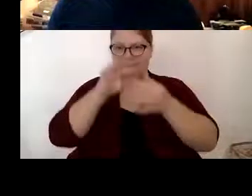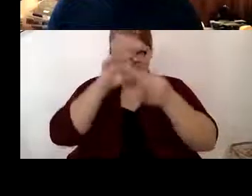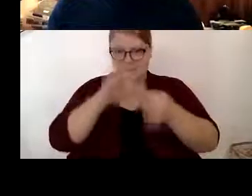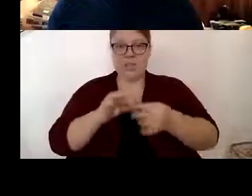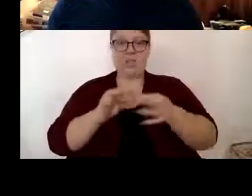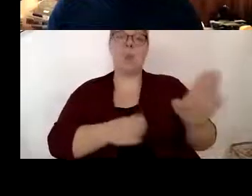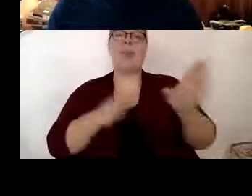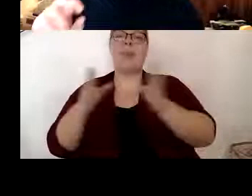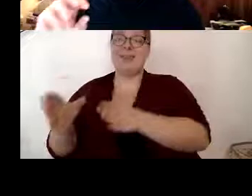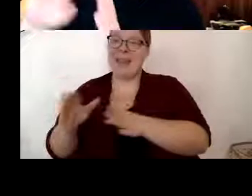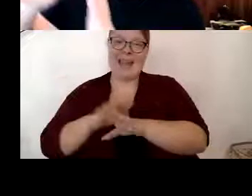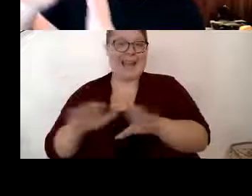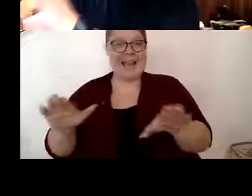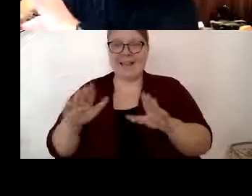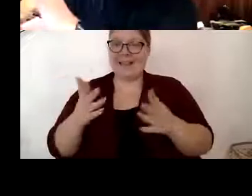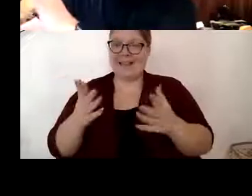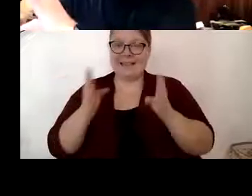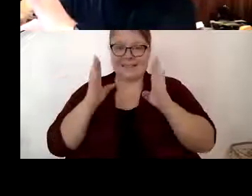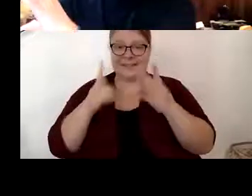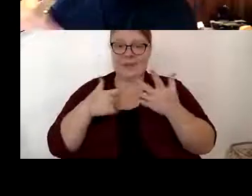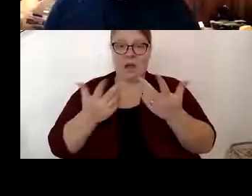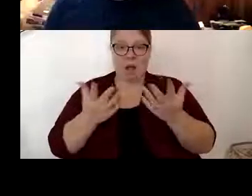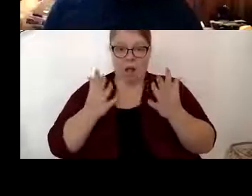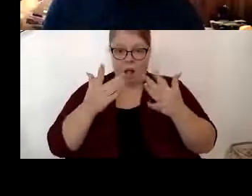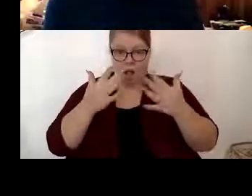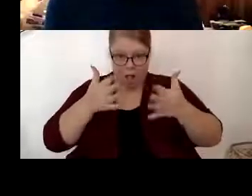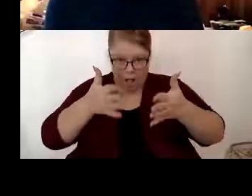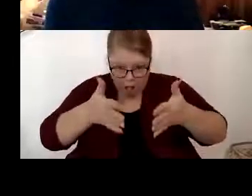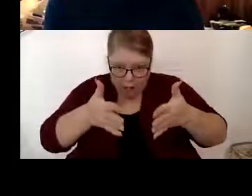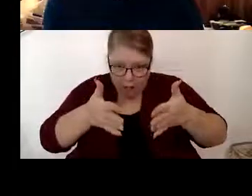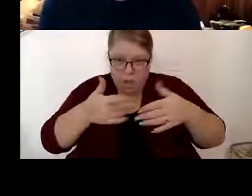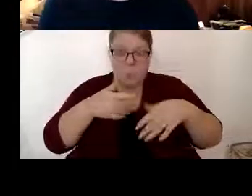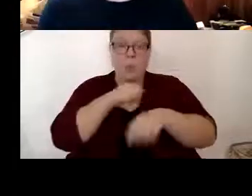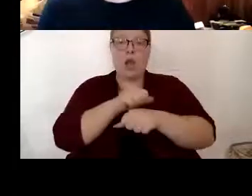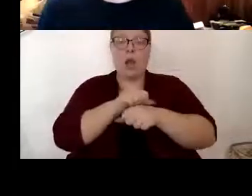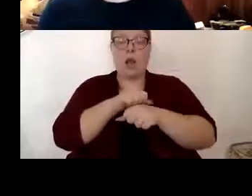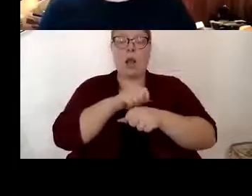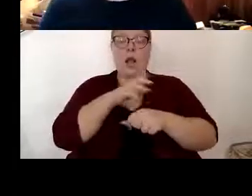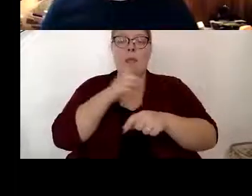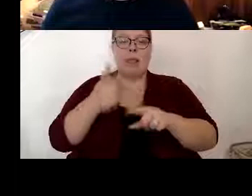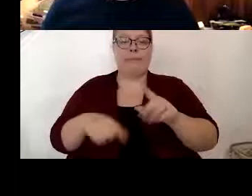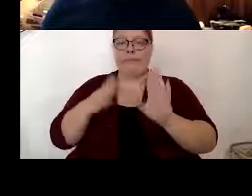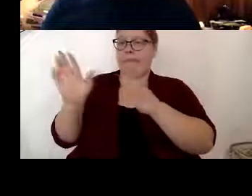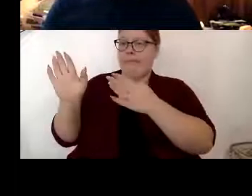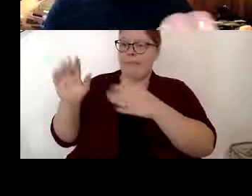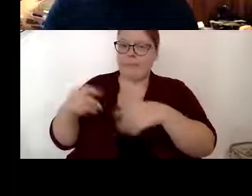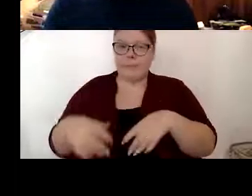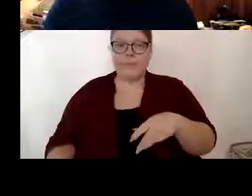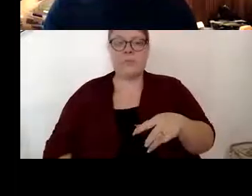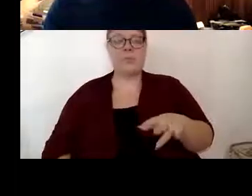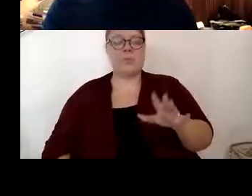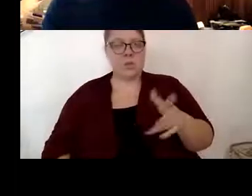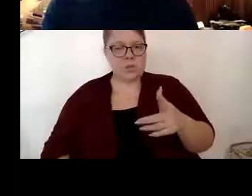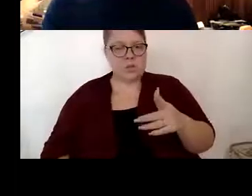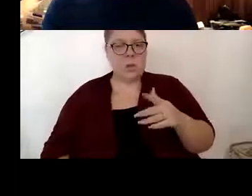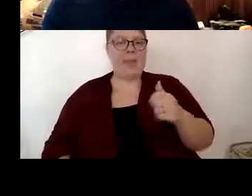on their work or whatever, and they're not able to inhibit their attention from gambling. It's kind of an interesting conceptualization of a gambling problem as an attention